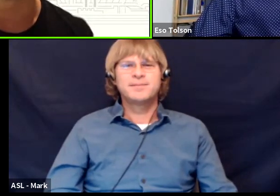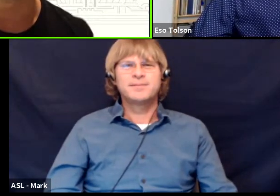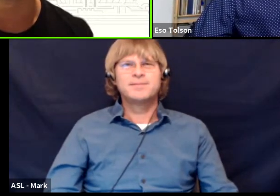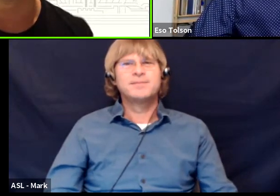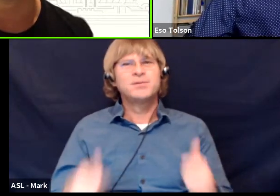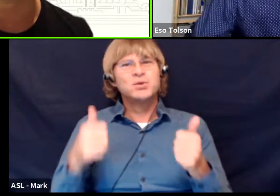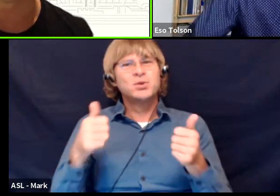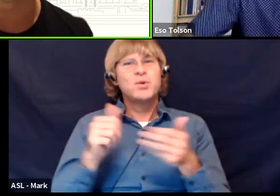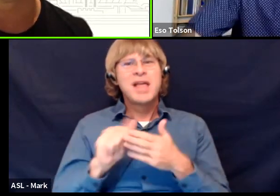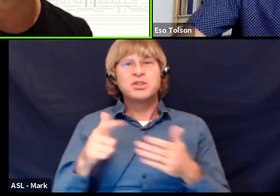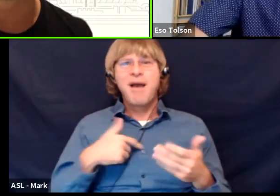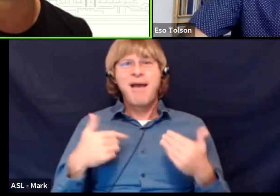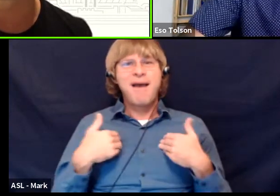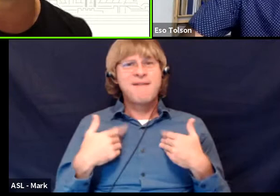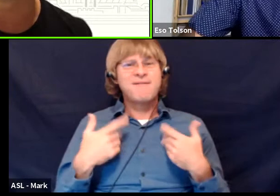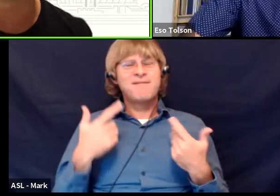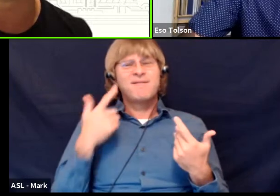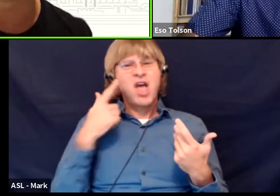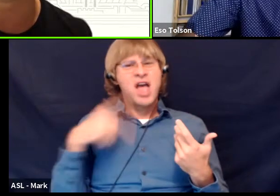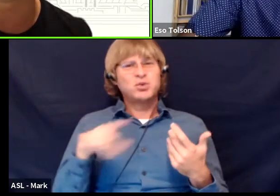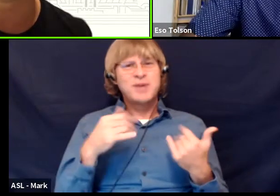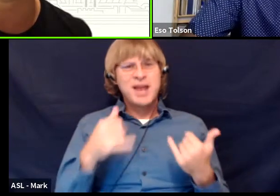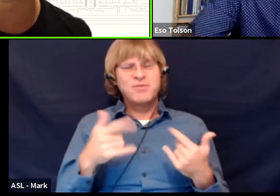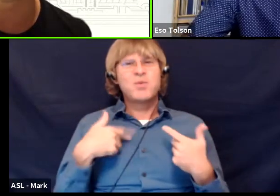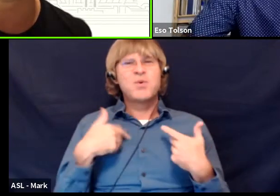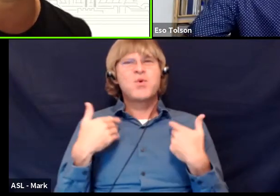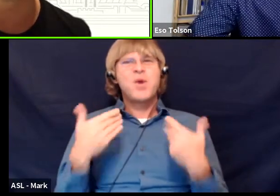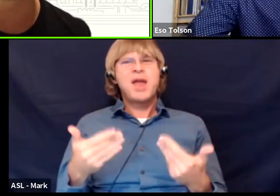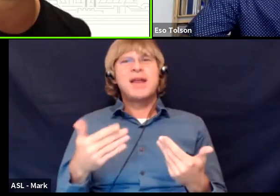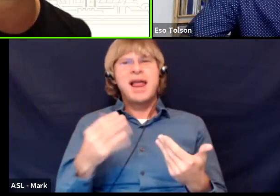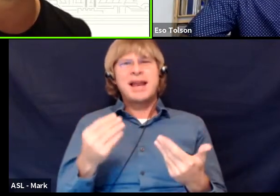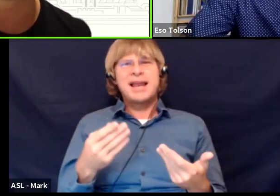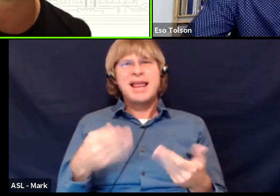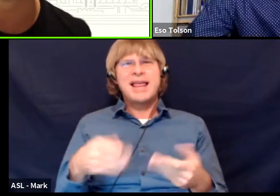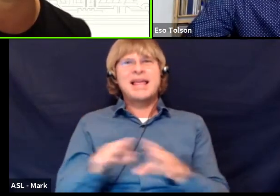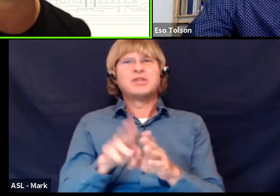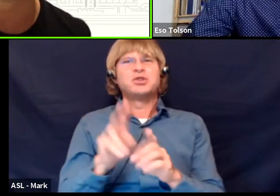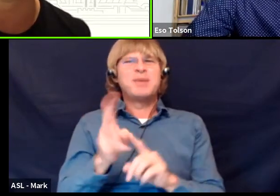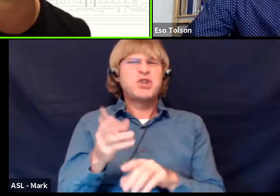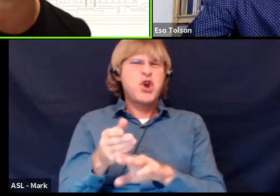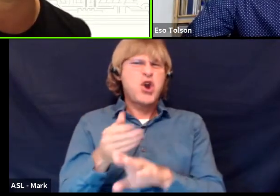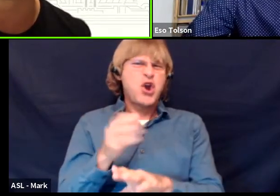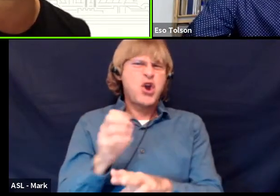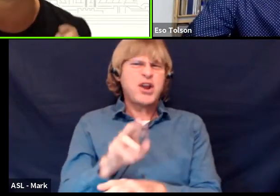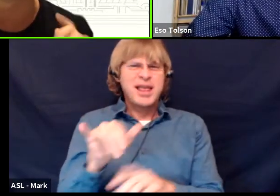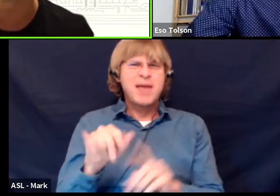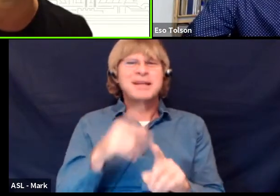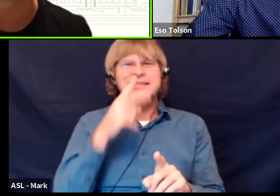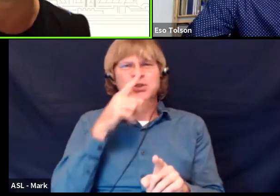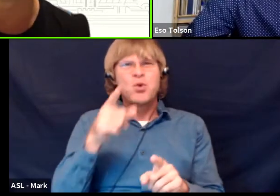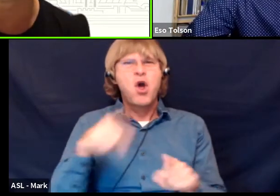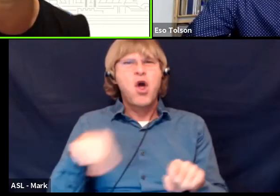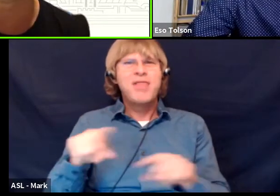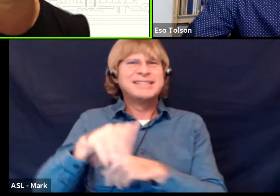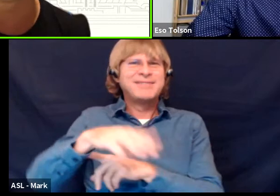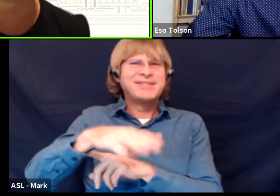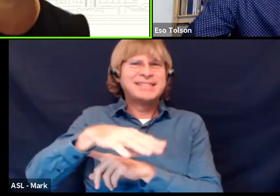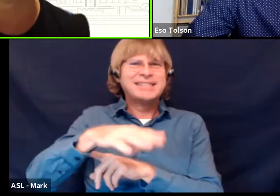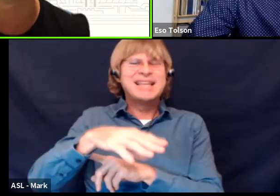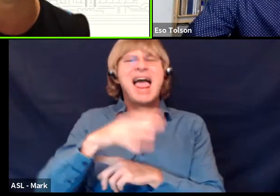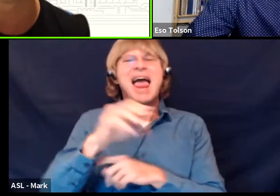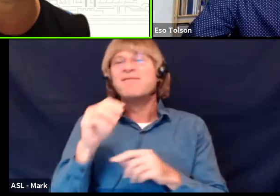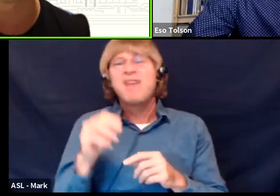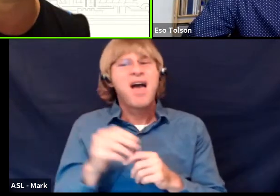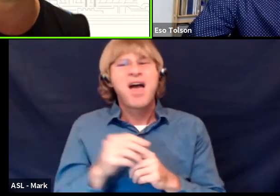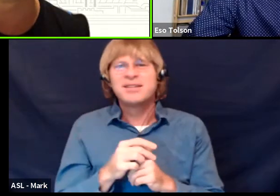Cool. That's all I had for us today. We'll go ahead and end 2 minutes early, but I'll see you all this evening. And